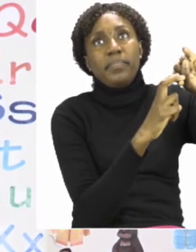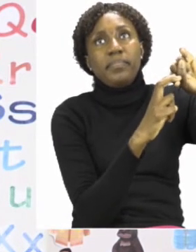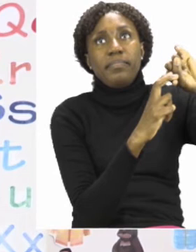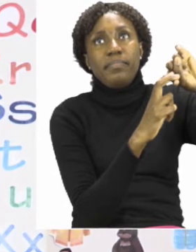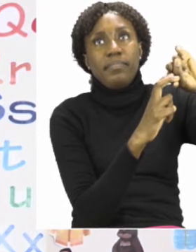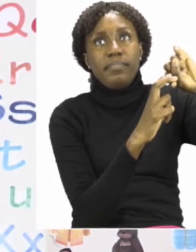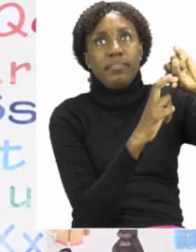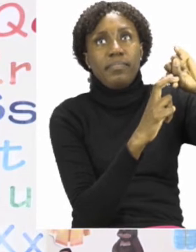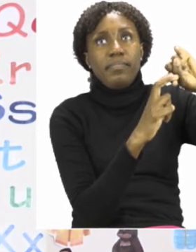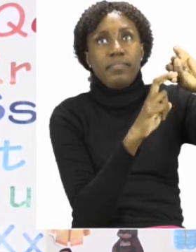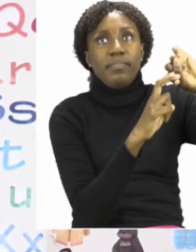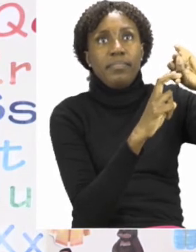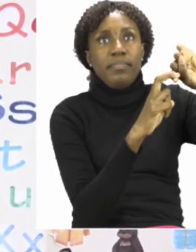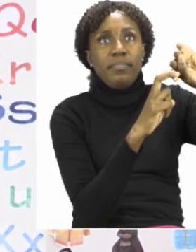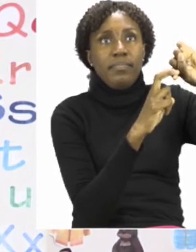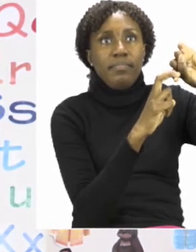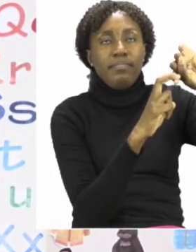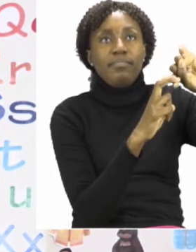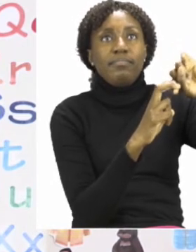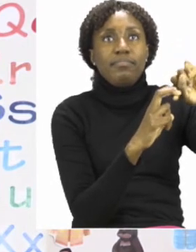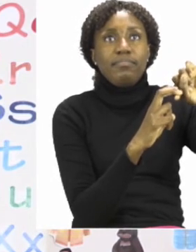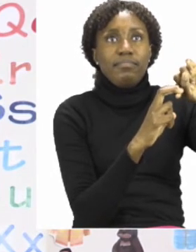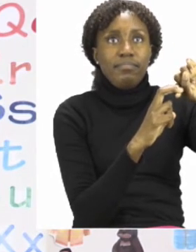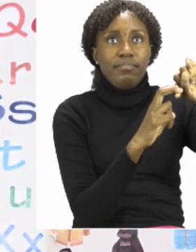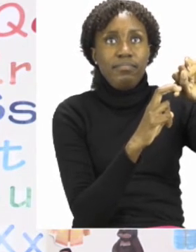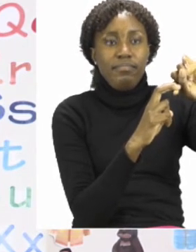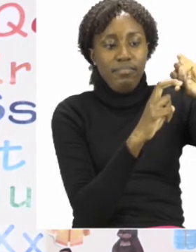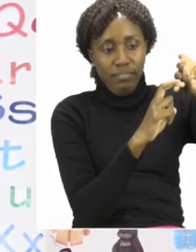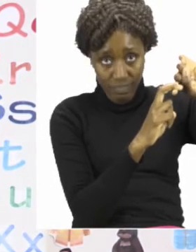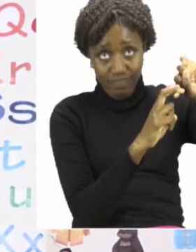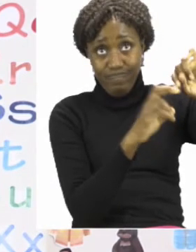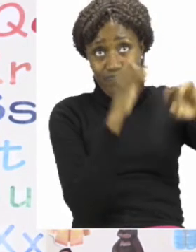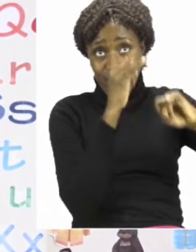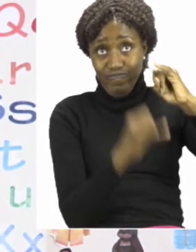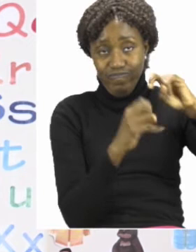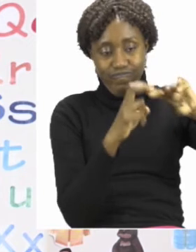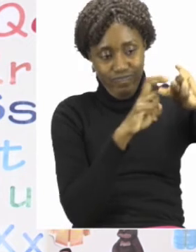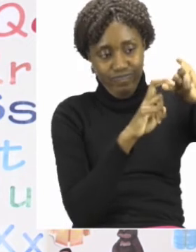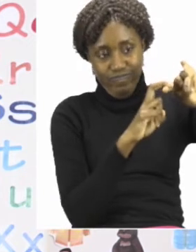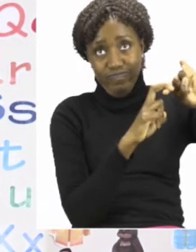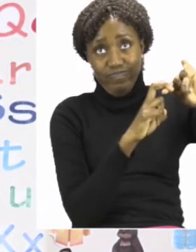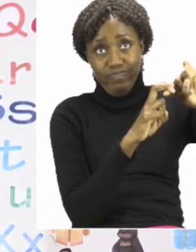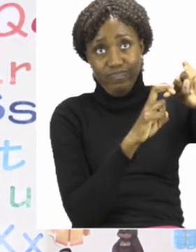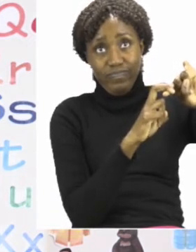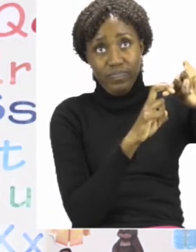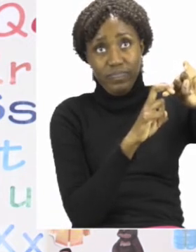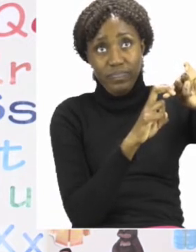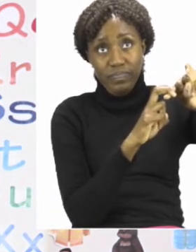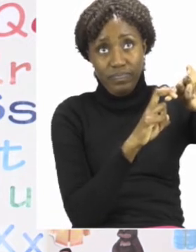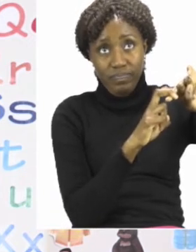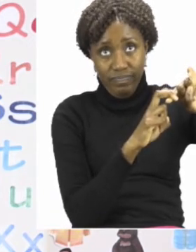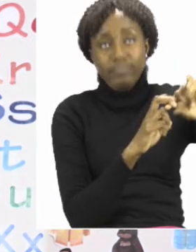is first, so we say giraffe is first, then all the other animals, the one at